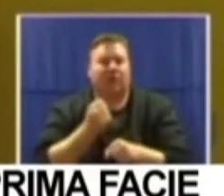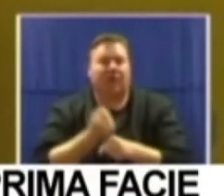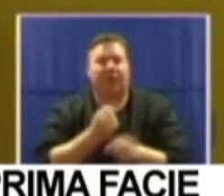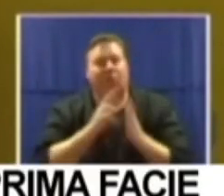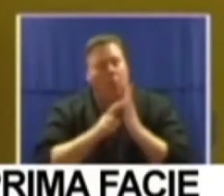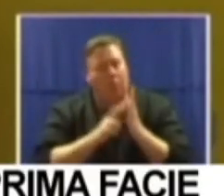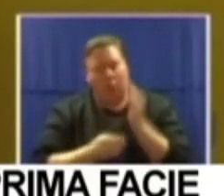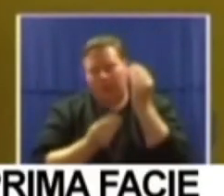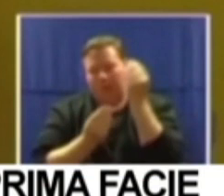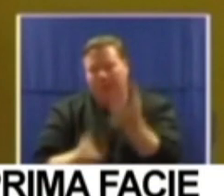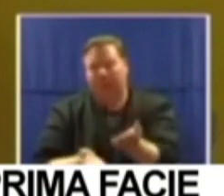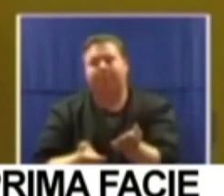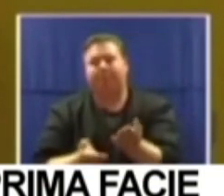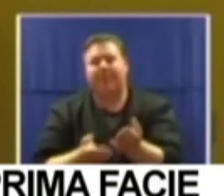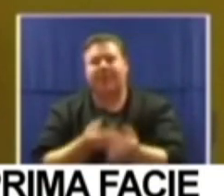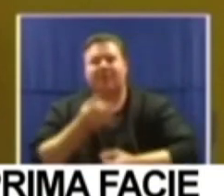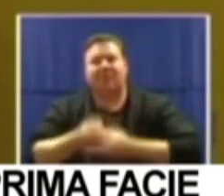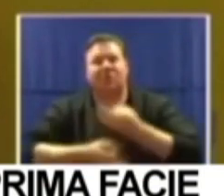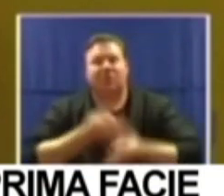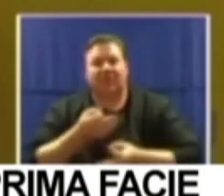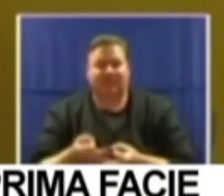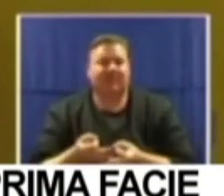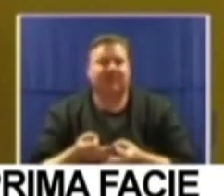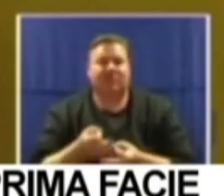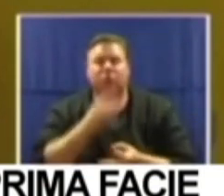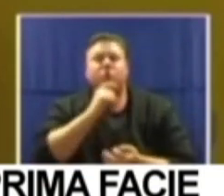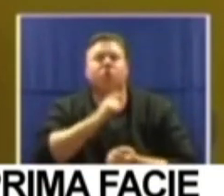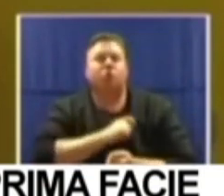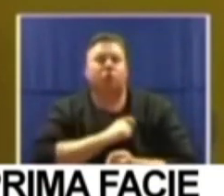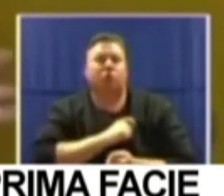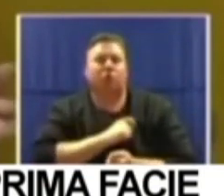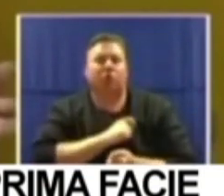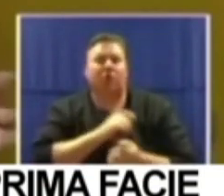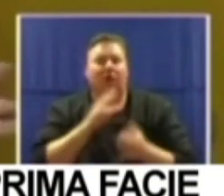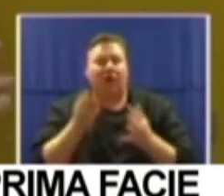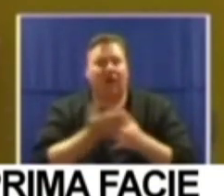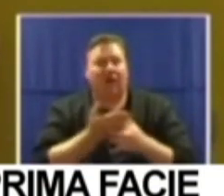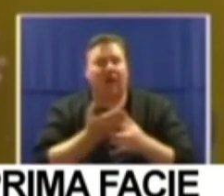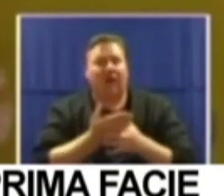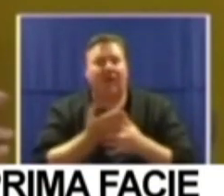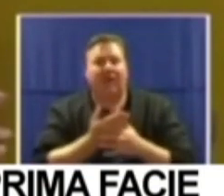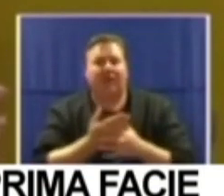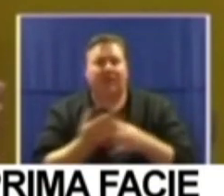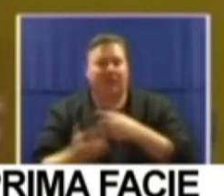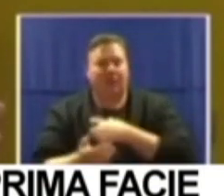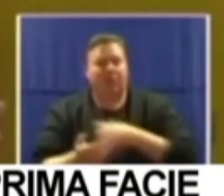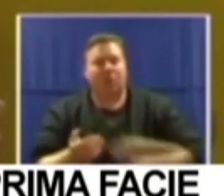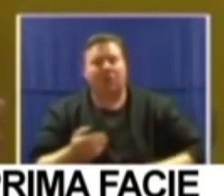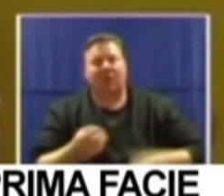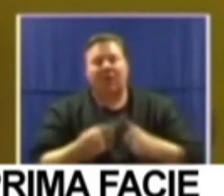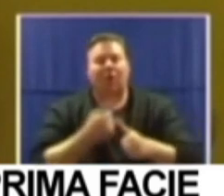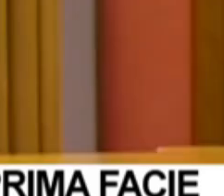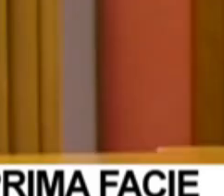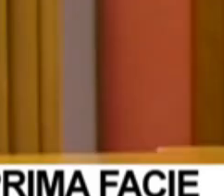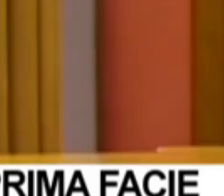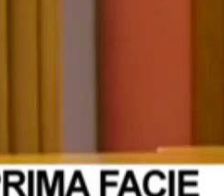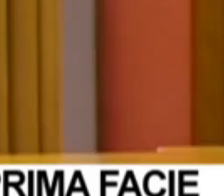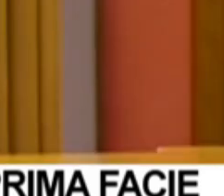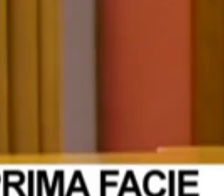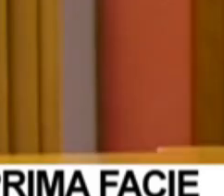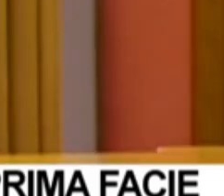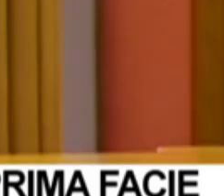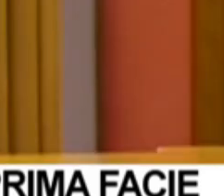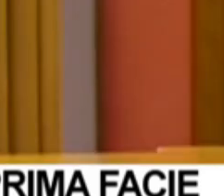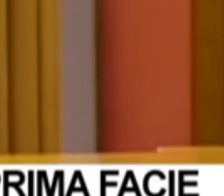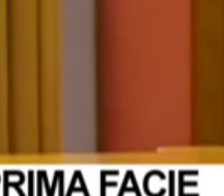report suggesting whether, in fact, there is a case for the president to answer or not. I would like to